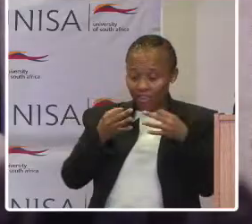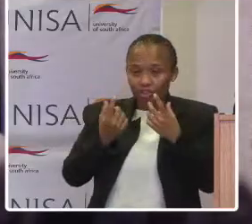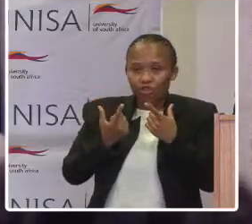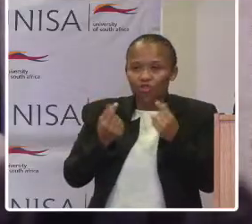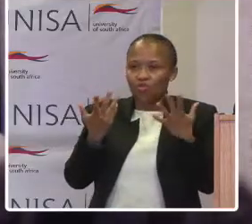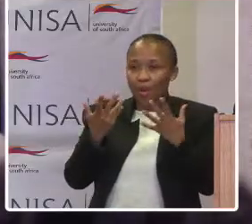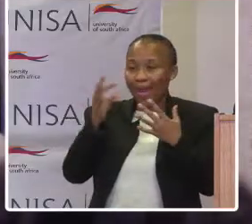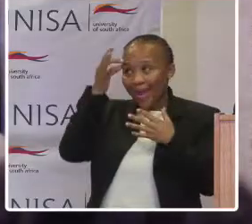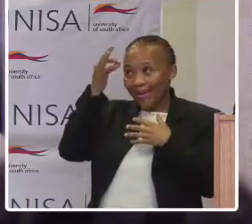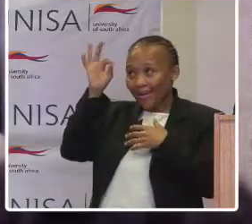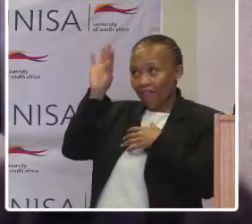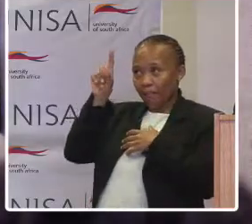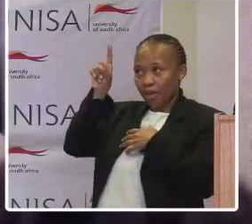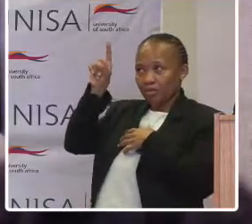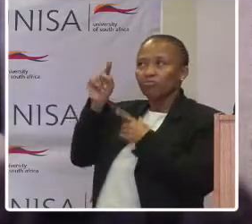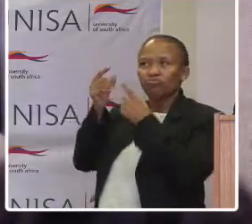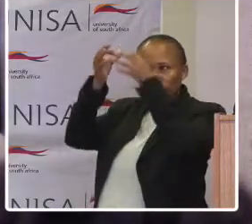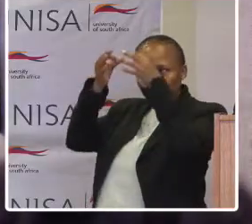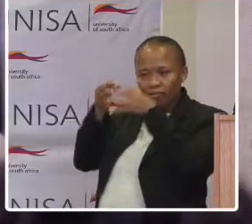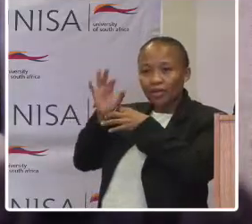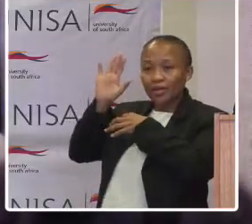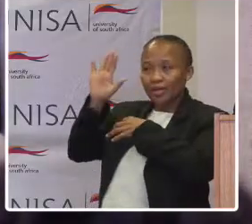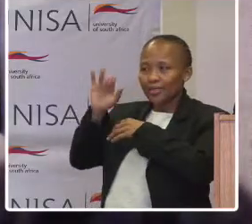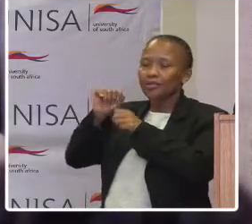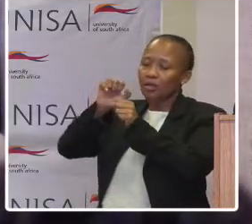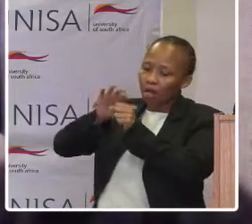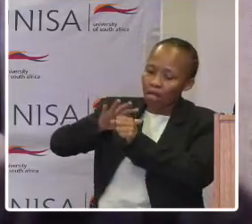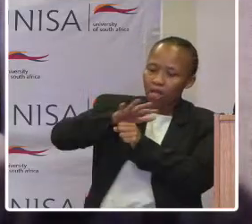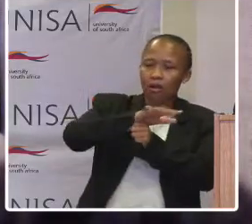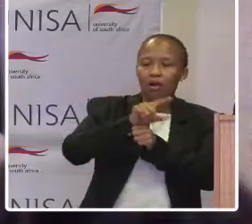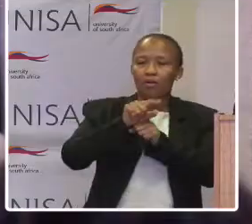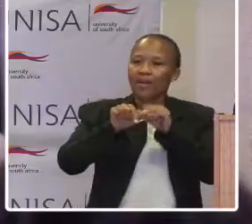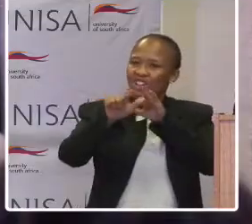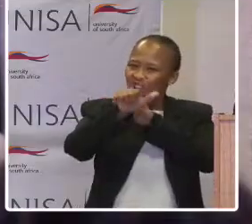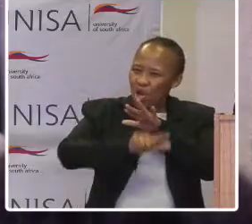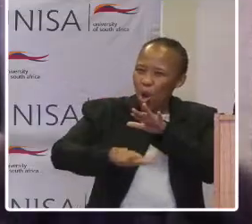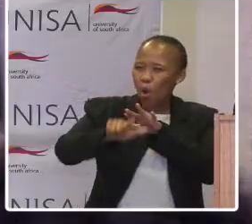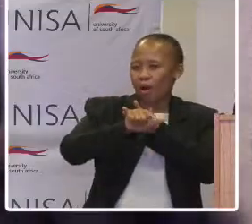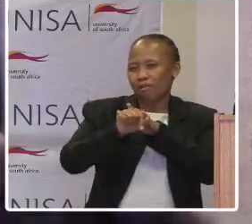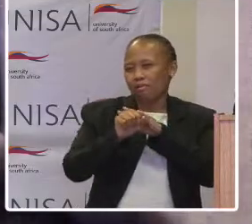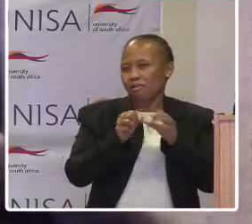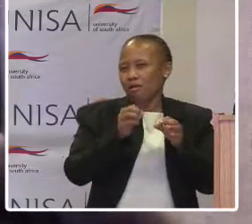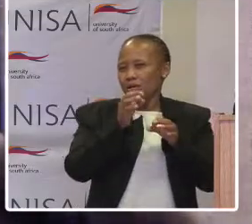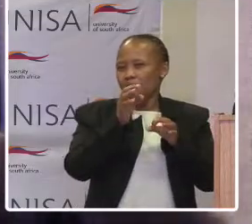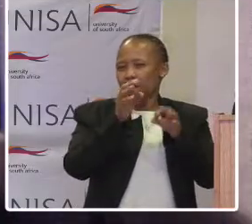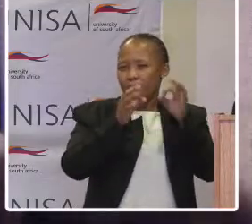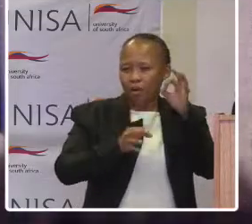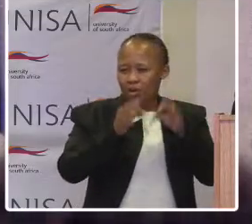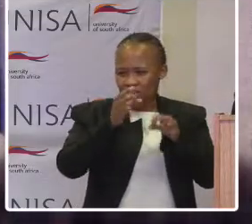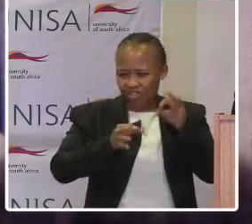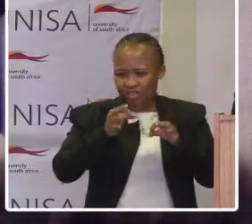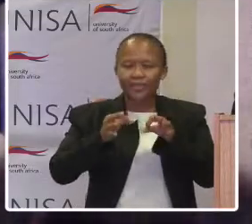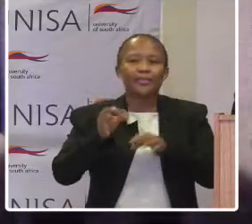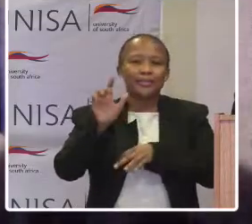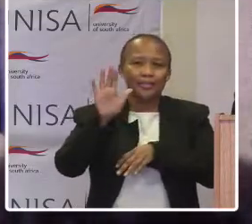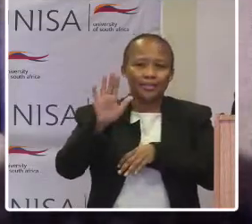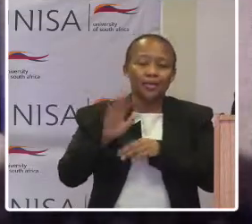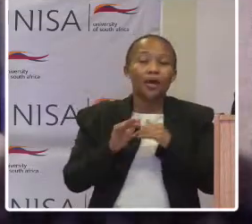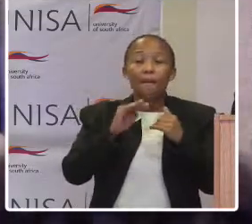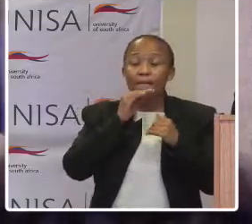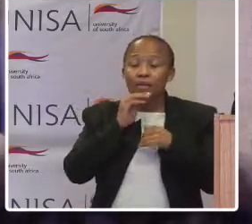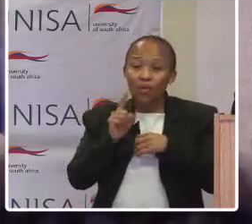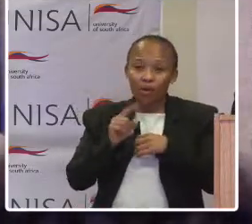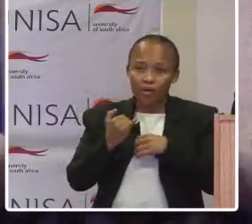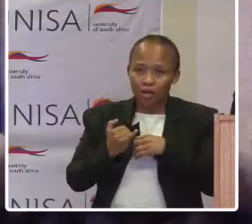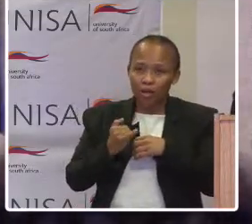state level are influenced by local and internal politics as well. So that's why there needs to be that